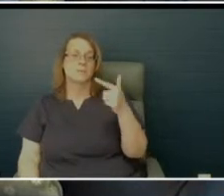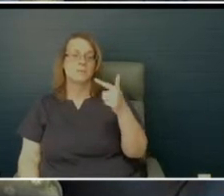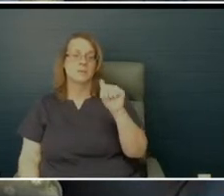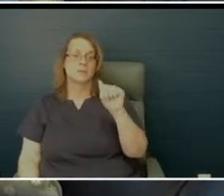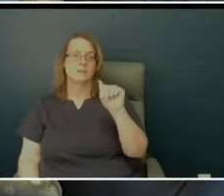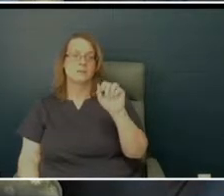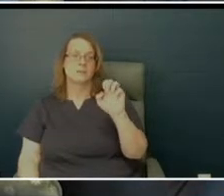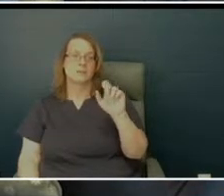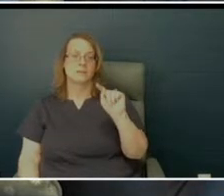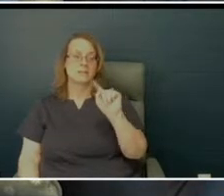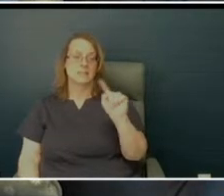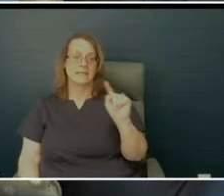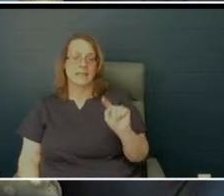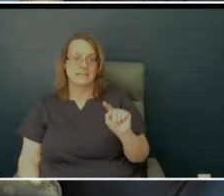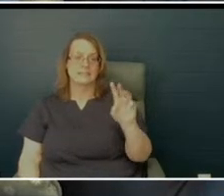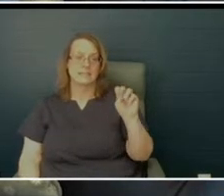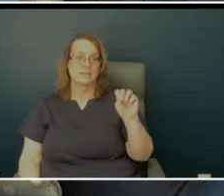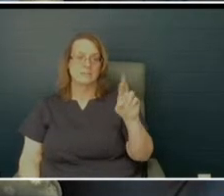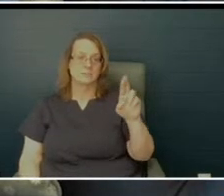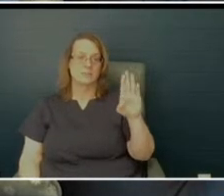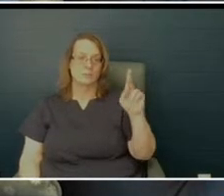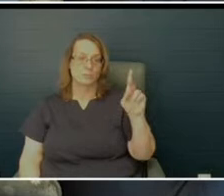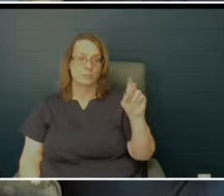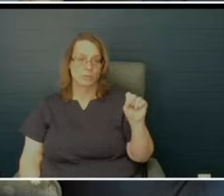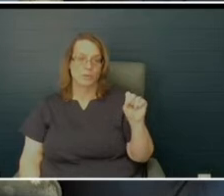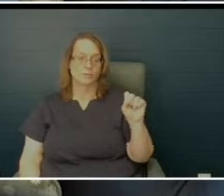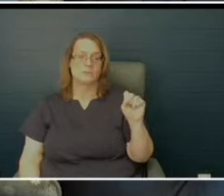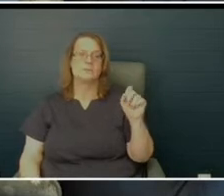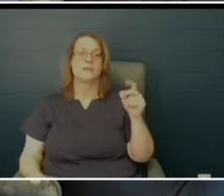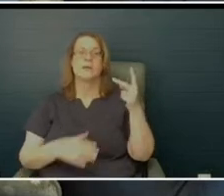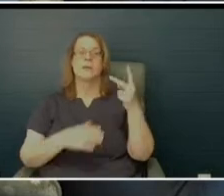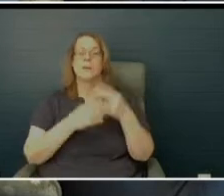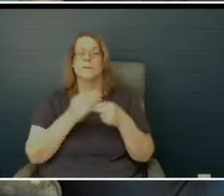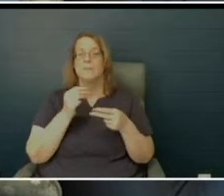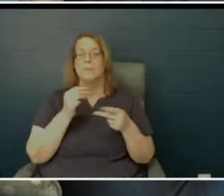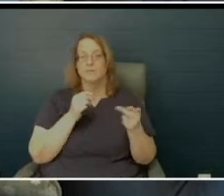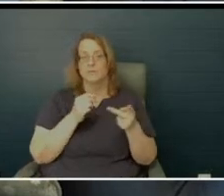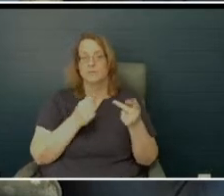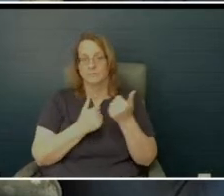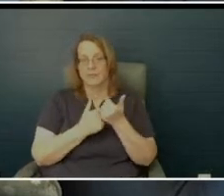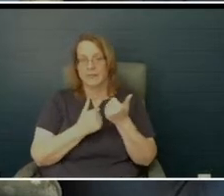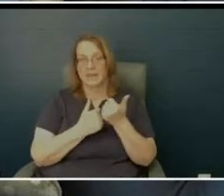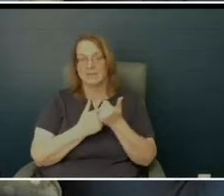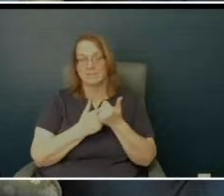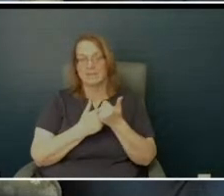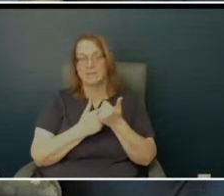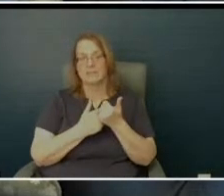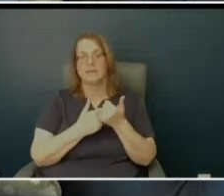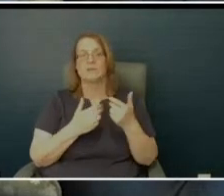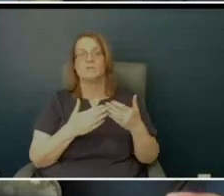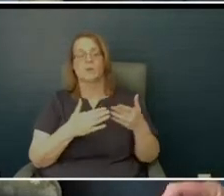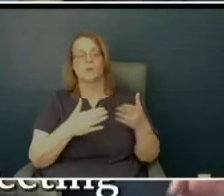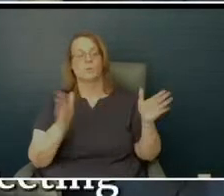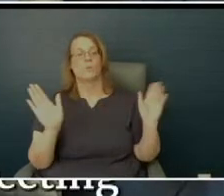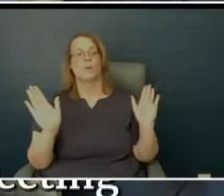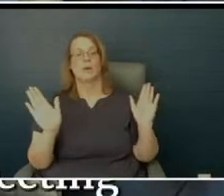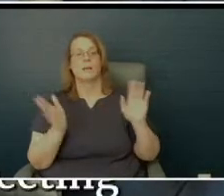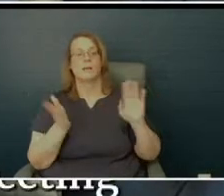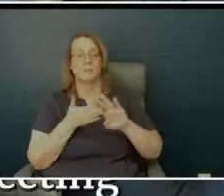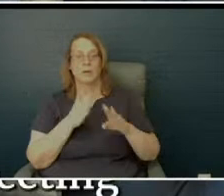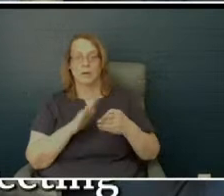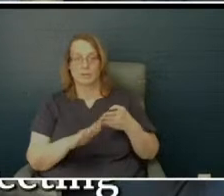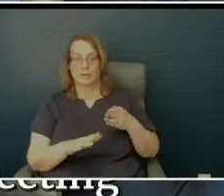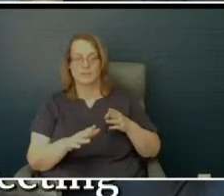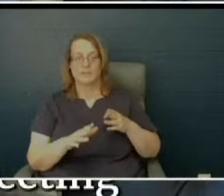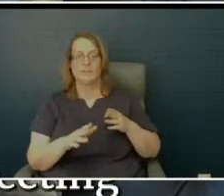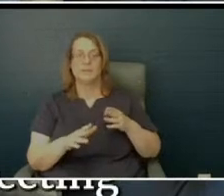and Mr. Brooks, I know, have both advocated for there to be a blanket pardon for members involved in that meeting, and a